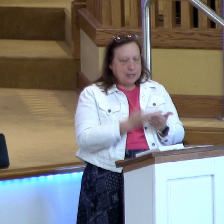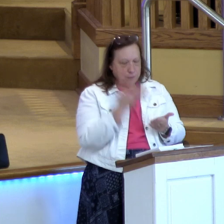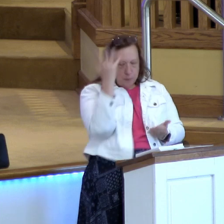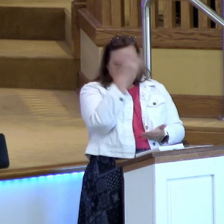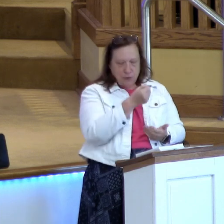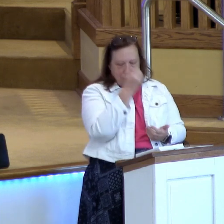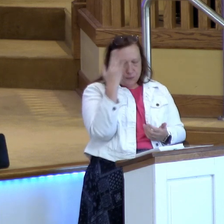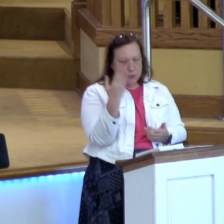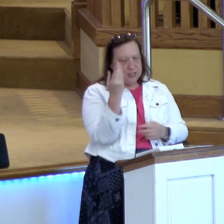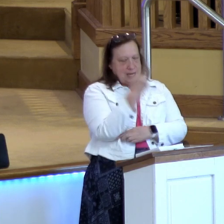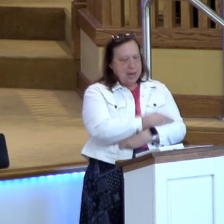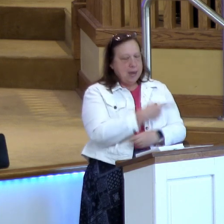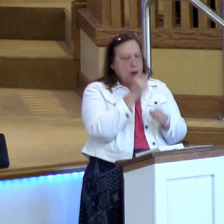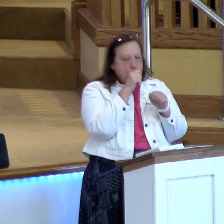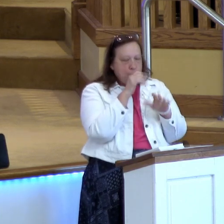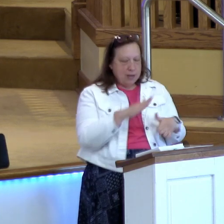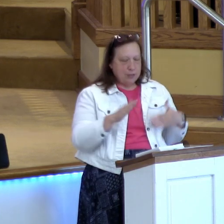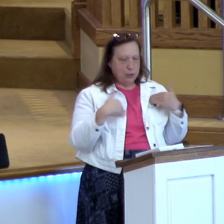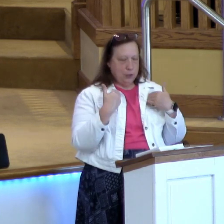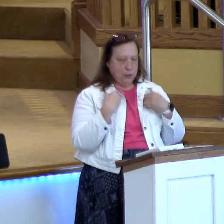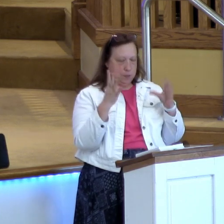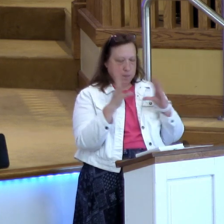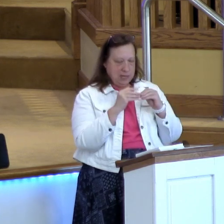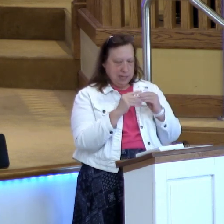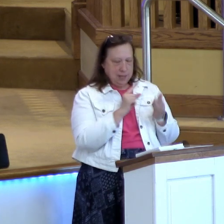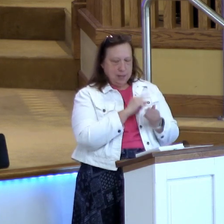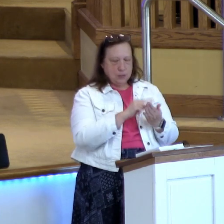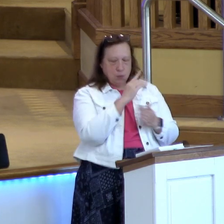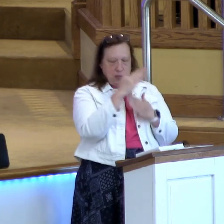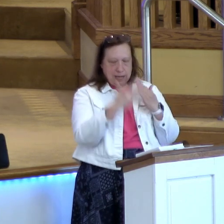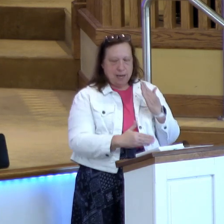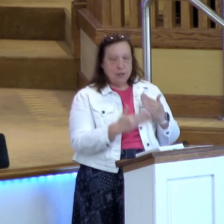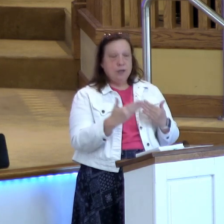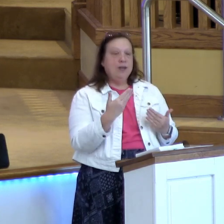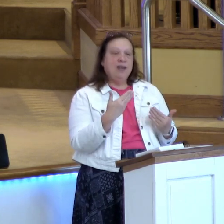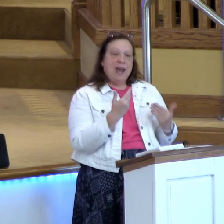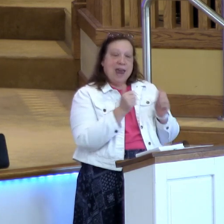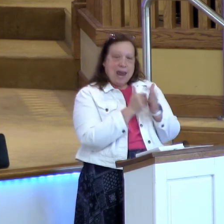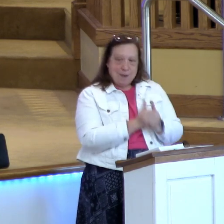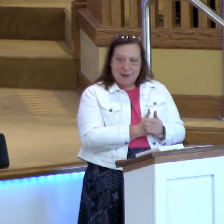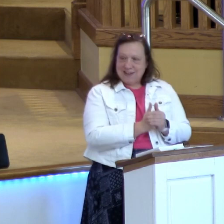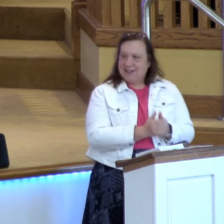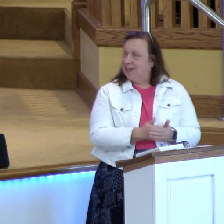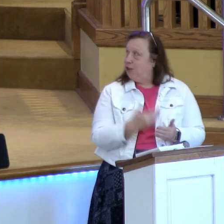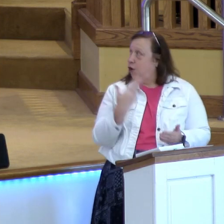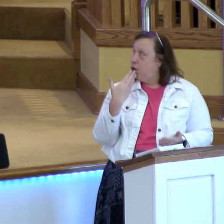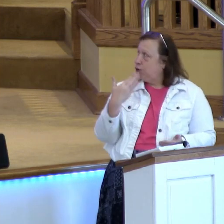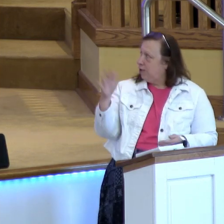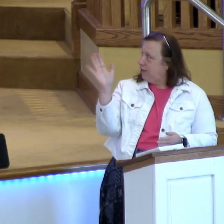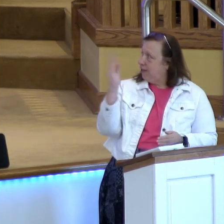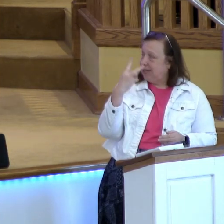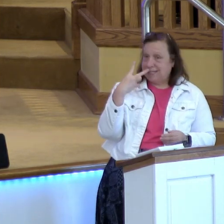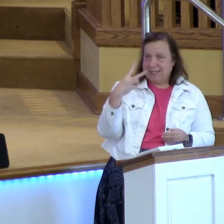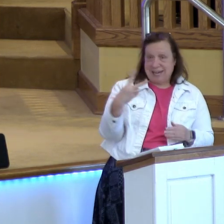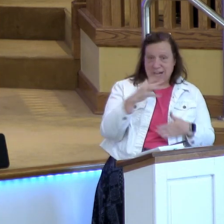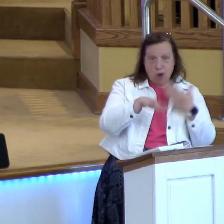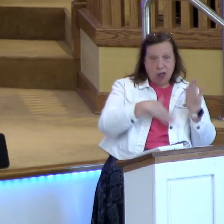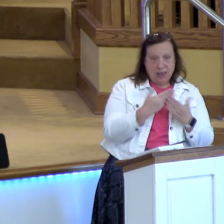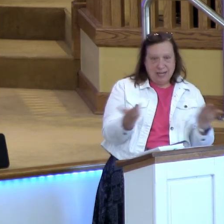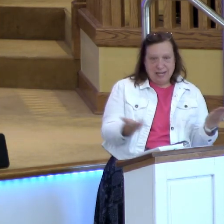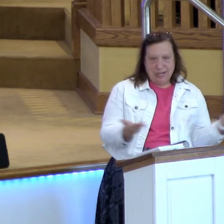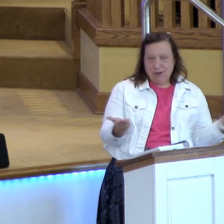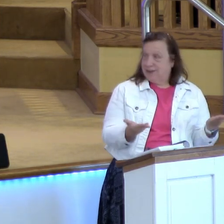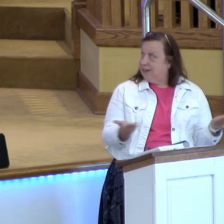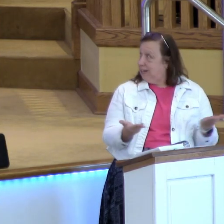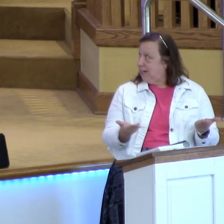coming up this weekend. In Jesus' name, amen. Good to see everybody here this evening. And we don't want to miss any visitors, but I don't think I saw any.